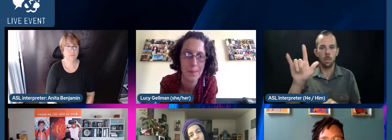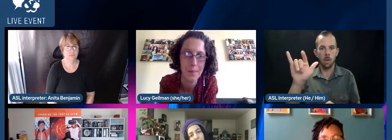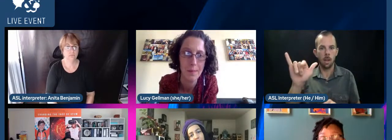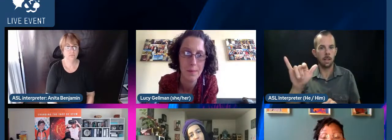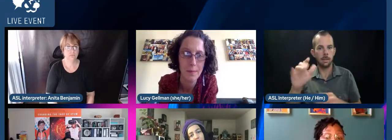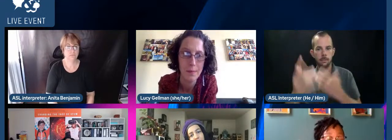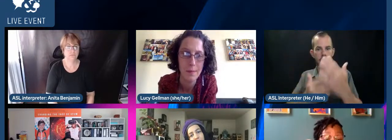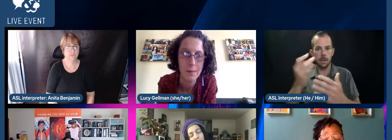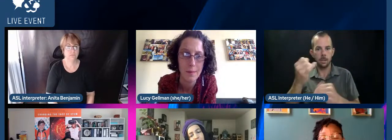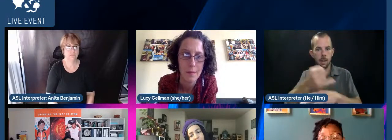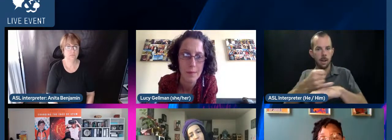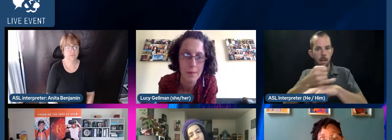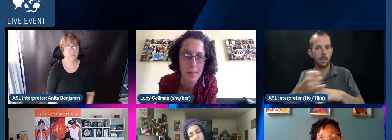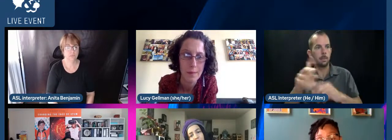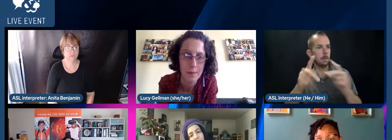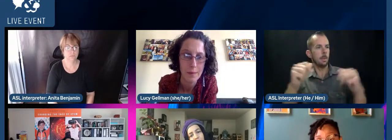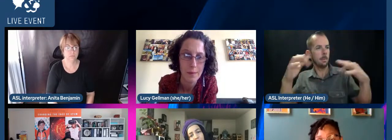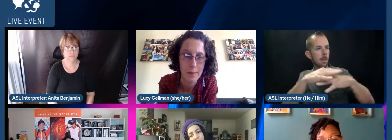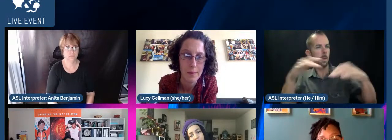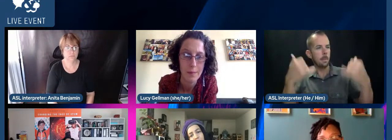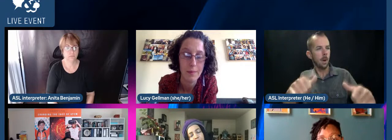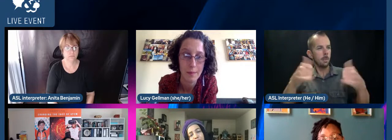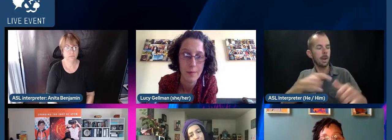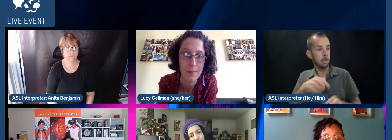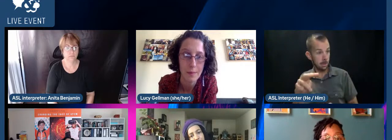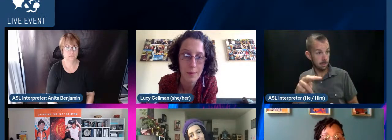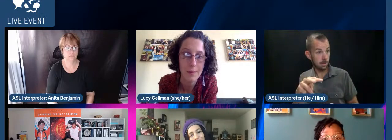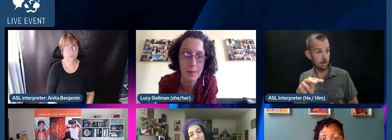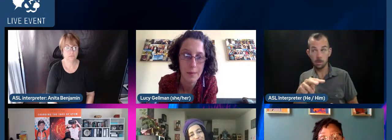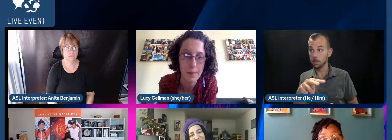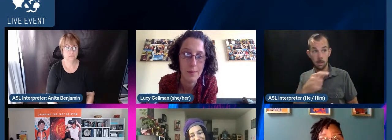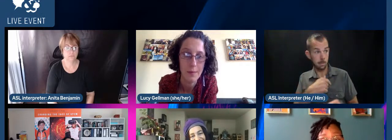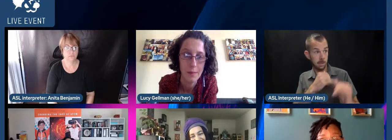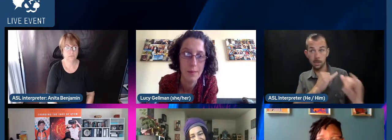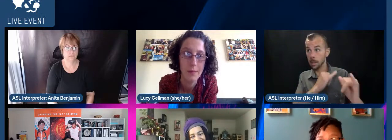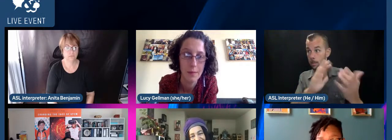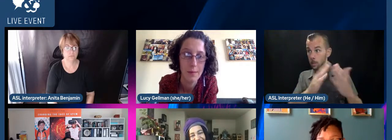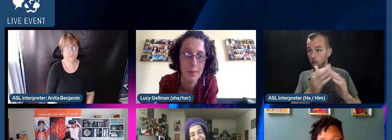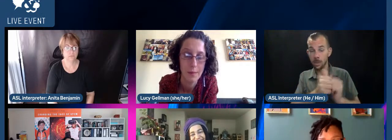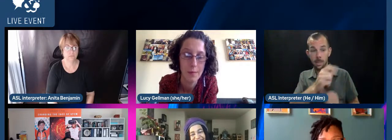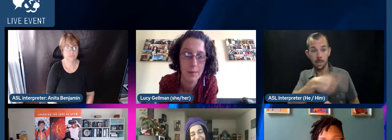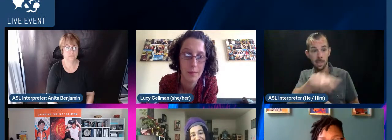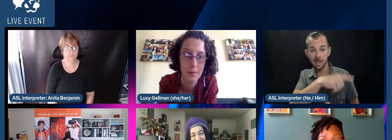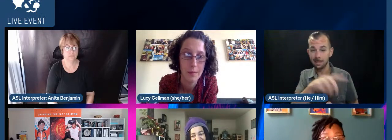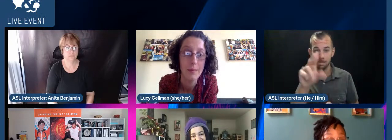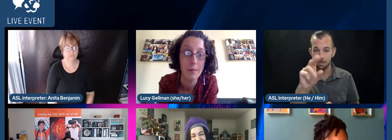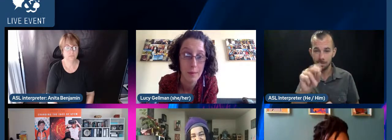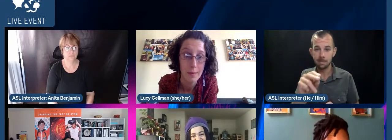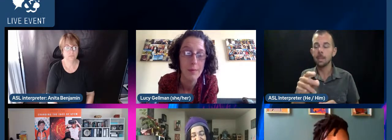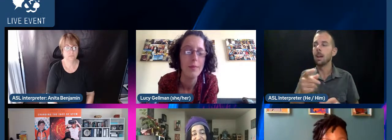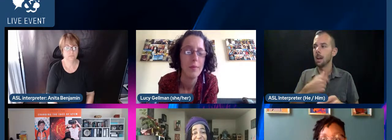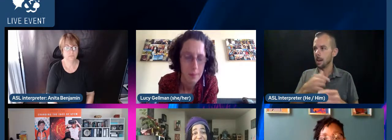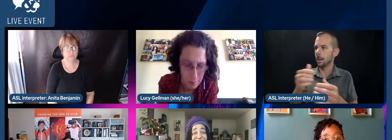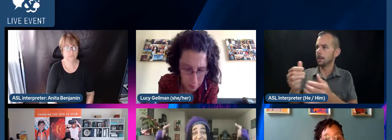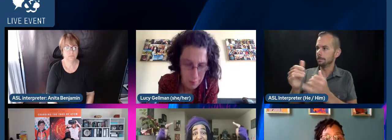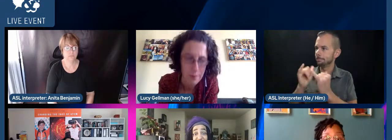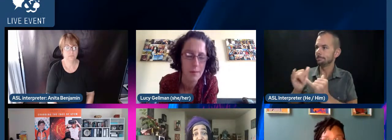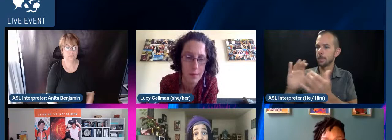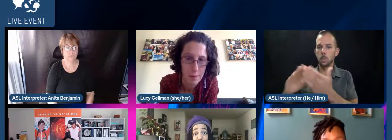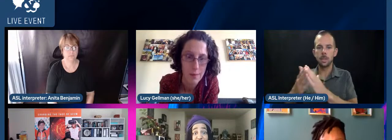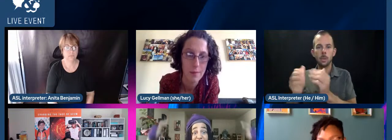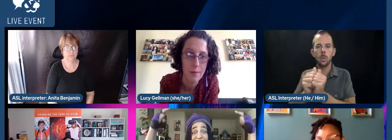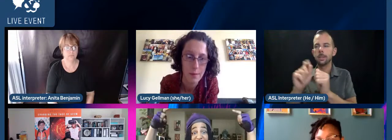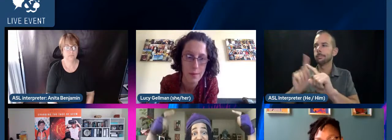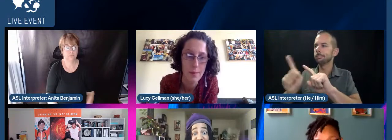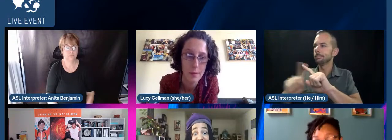who am I in community with? I'm in community with orca whales, right? I'm in community with the earth itself, which is being disabled by greed, being